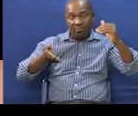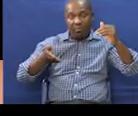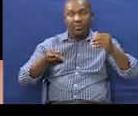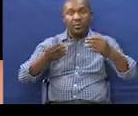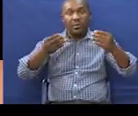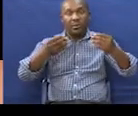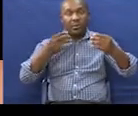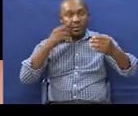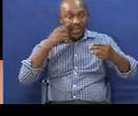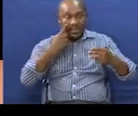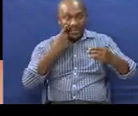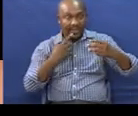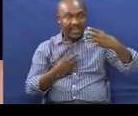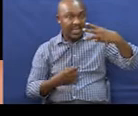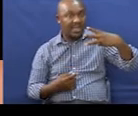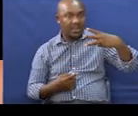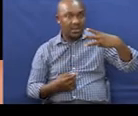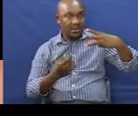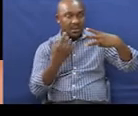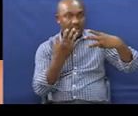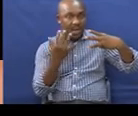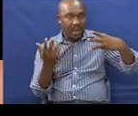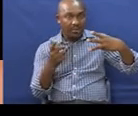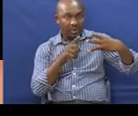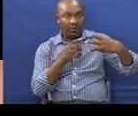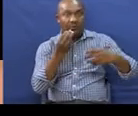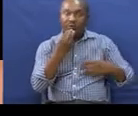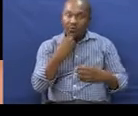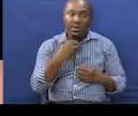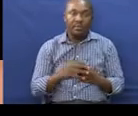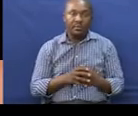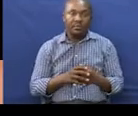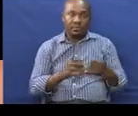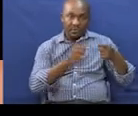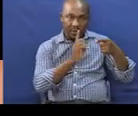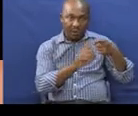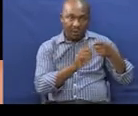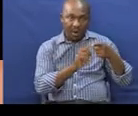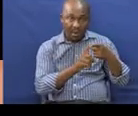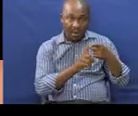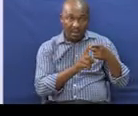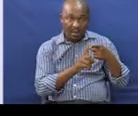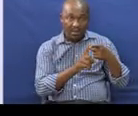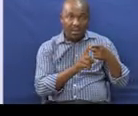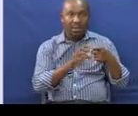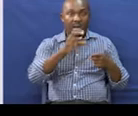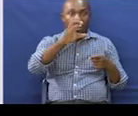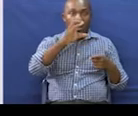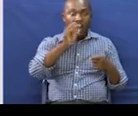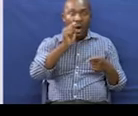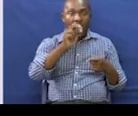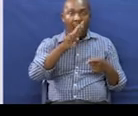we are going only to test 3 types of food. Food number 1 to be tested will